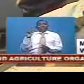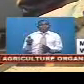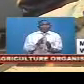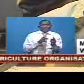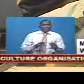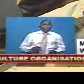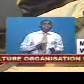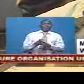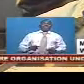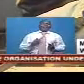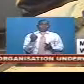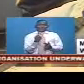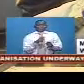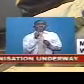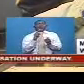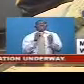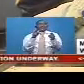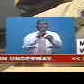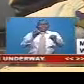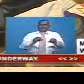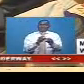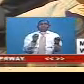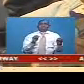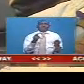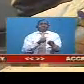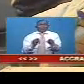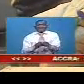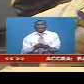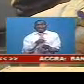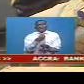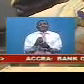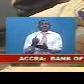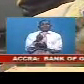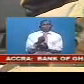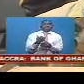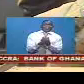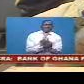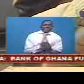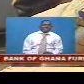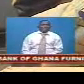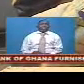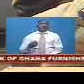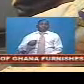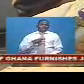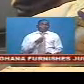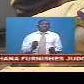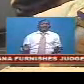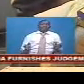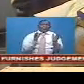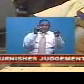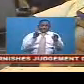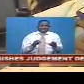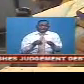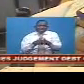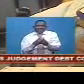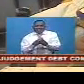their entire professional life in just one education system, or even in a single country. We should